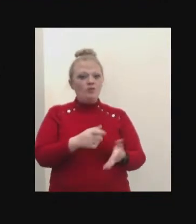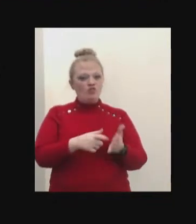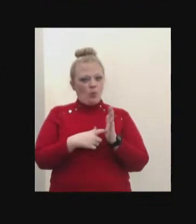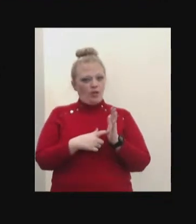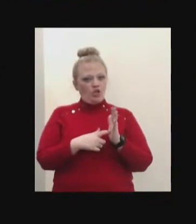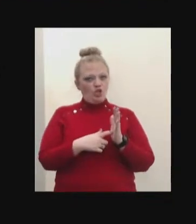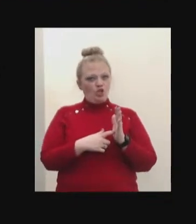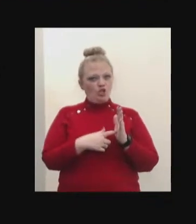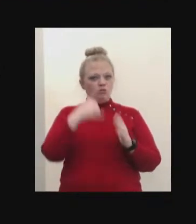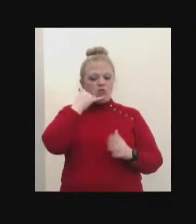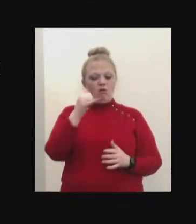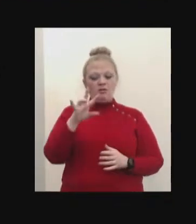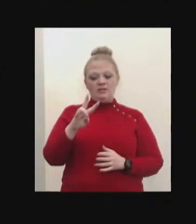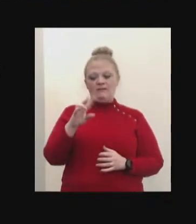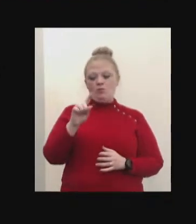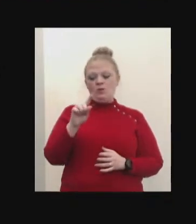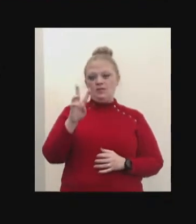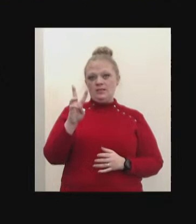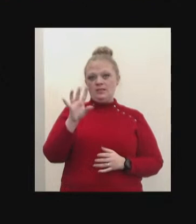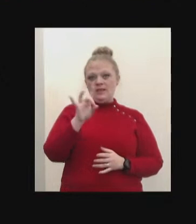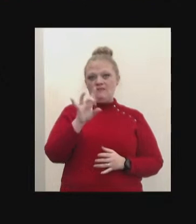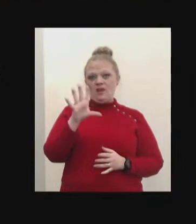call at